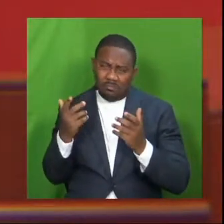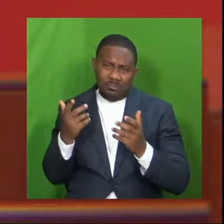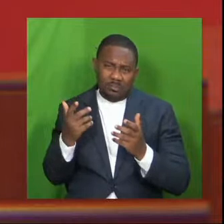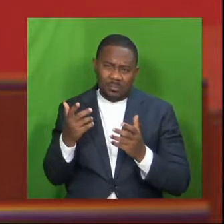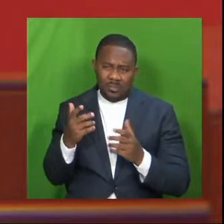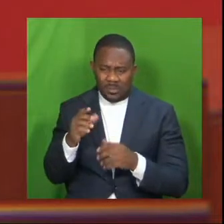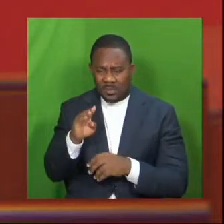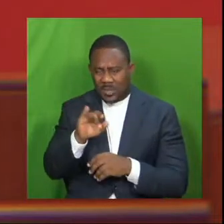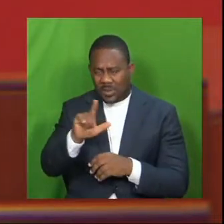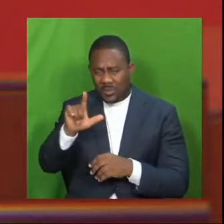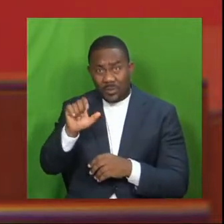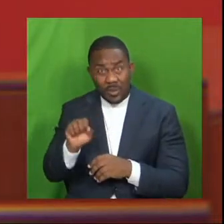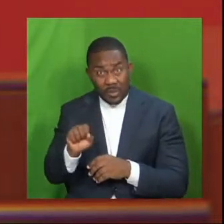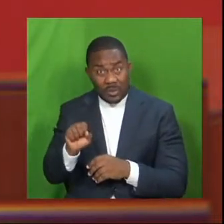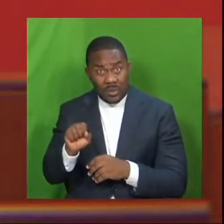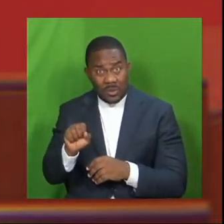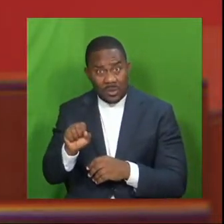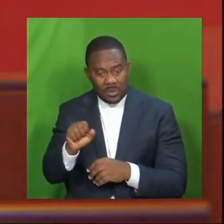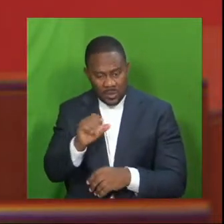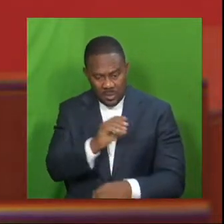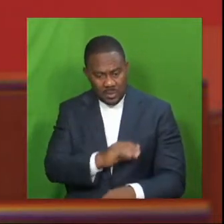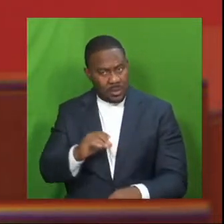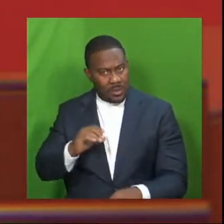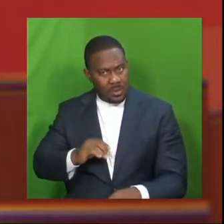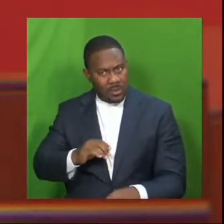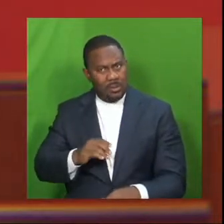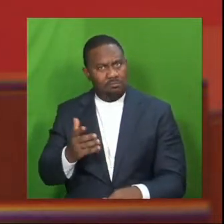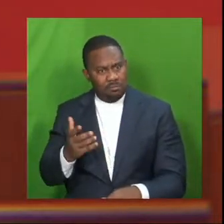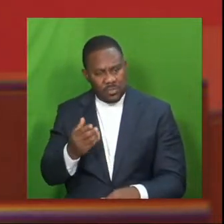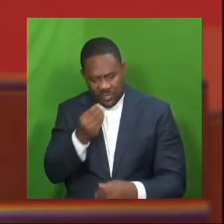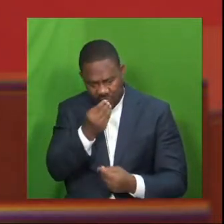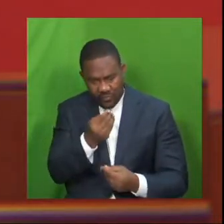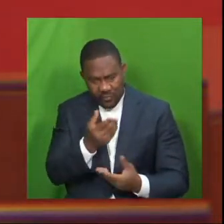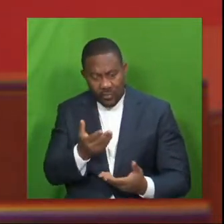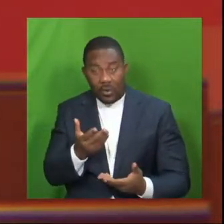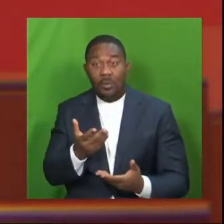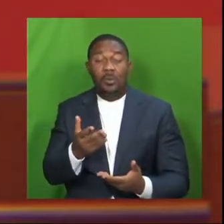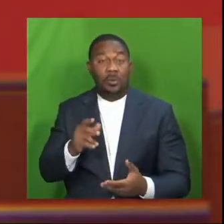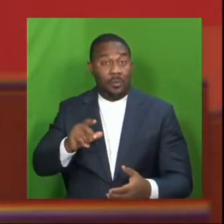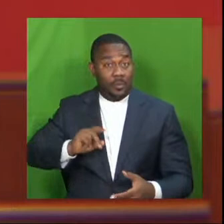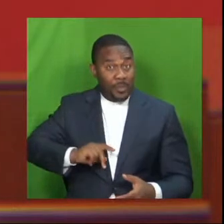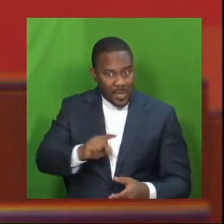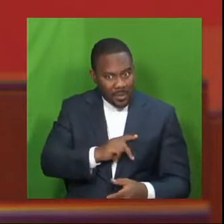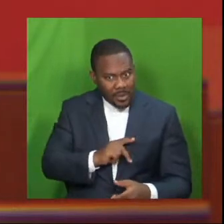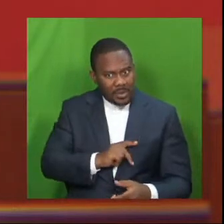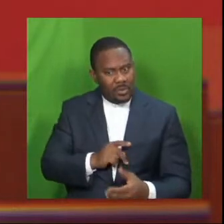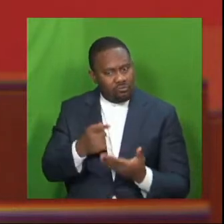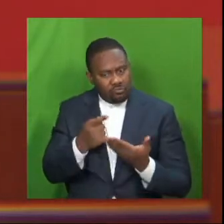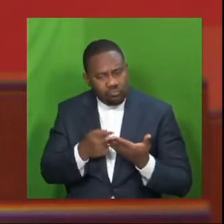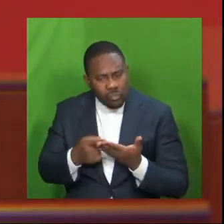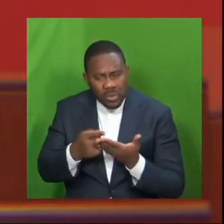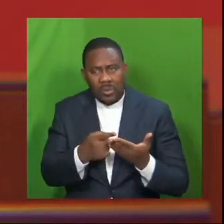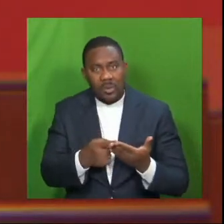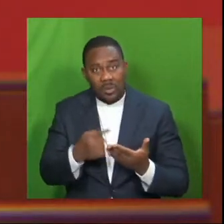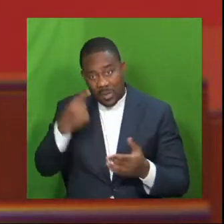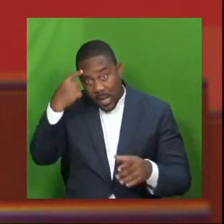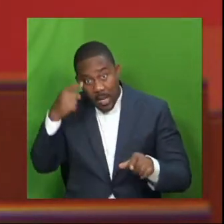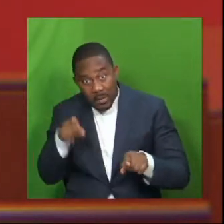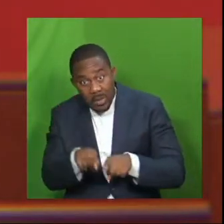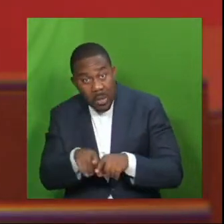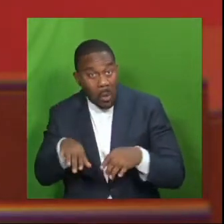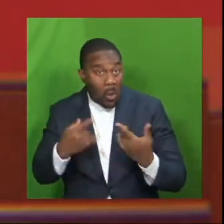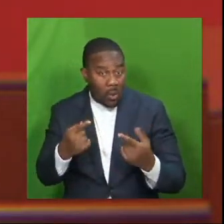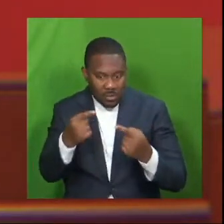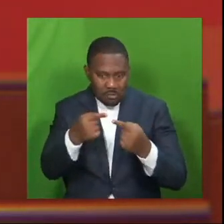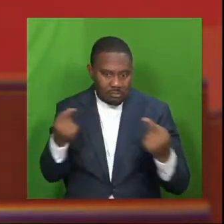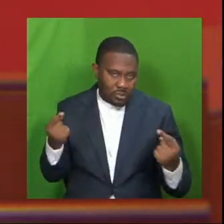to the House, the committee reports to the House, and we have debated them and agreed or disagreed